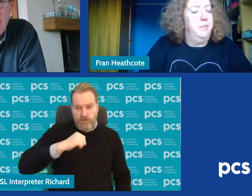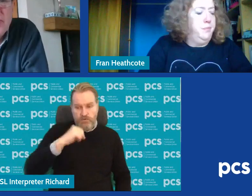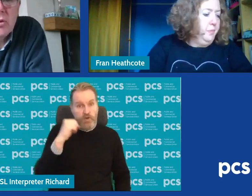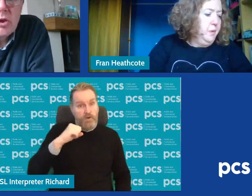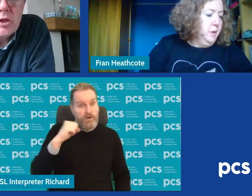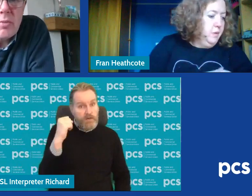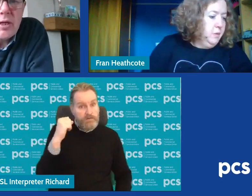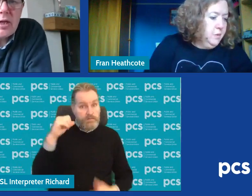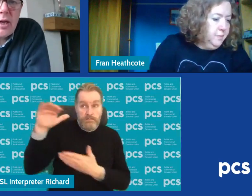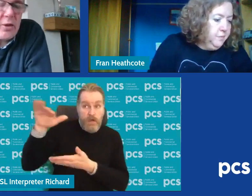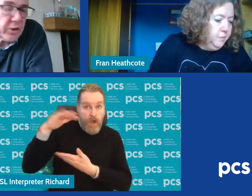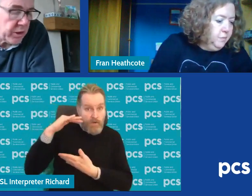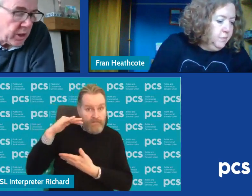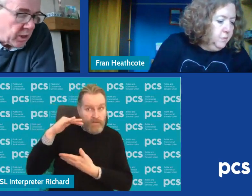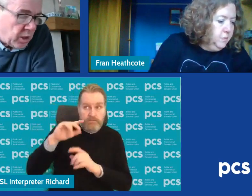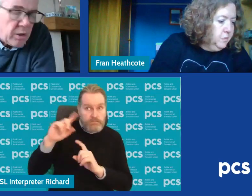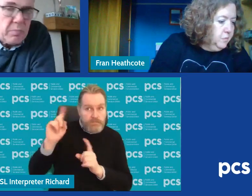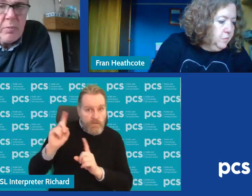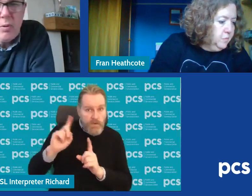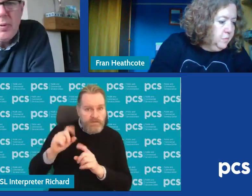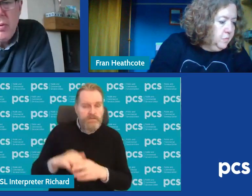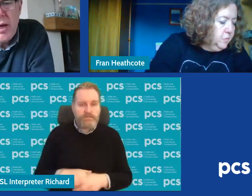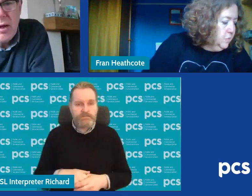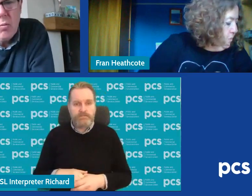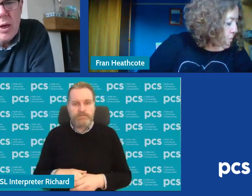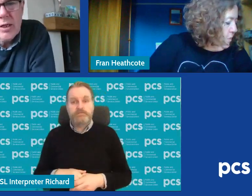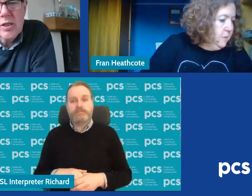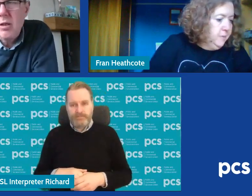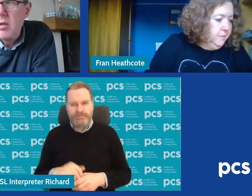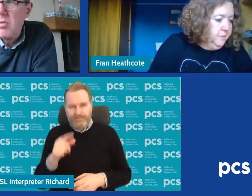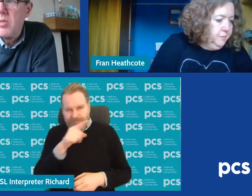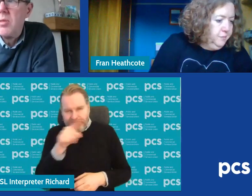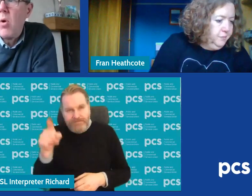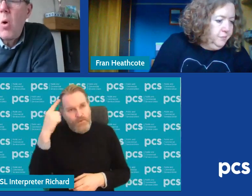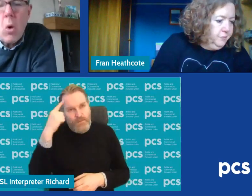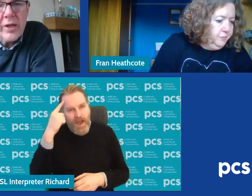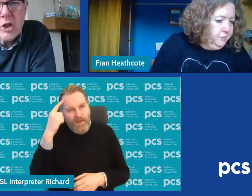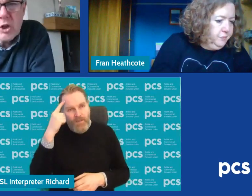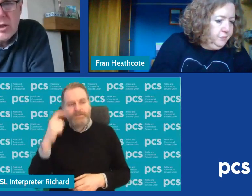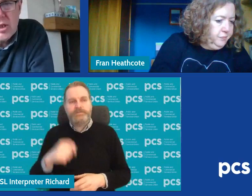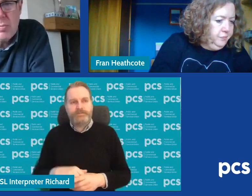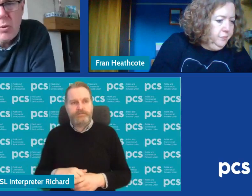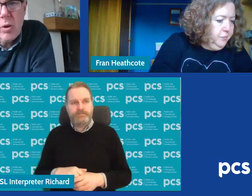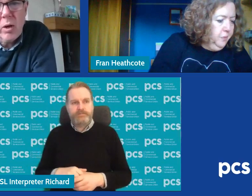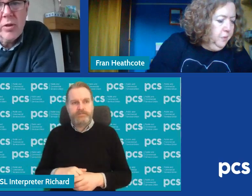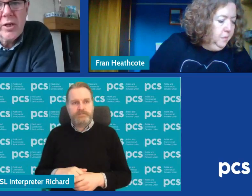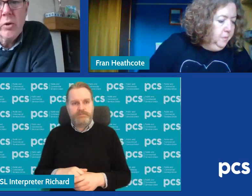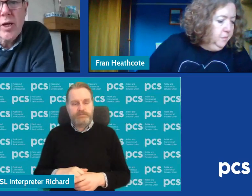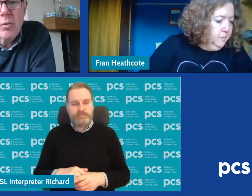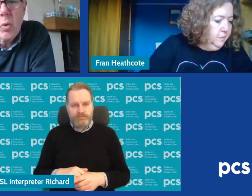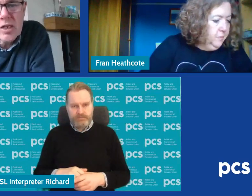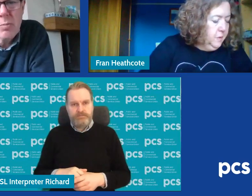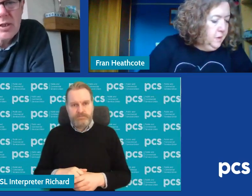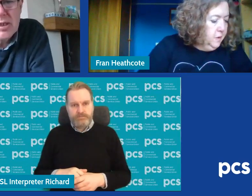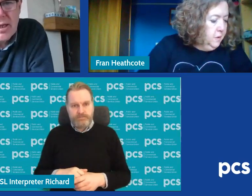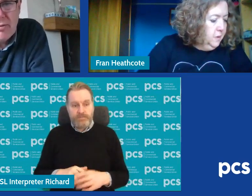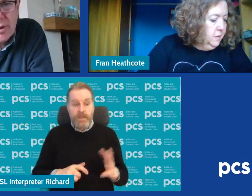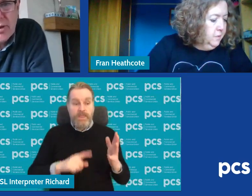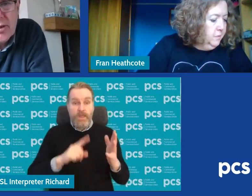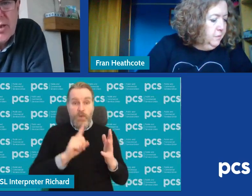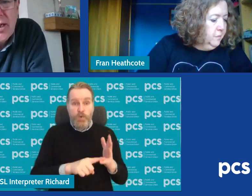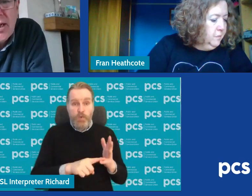Yes. So just to make it clear that people will be aware that whilst all the issues in dispute are with the UK